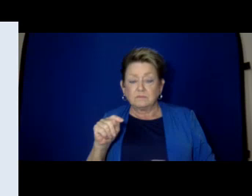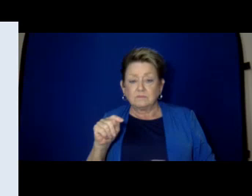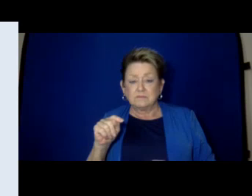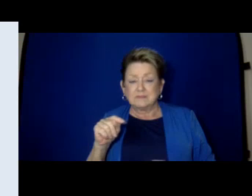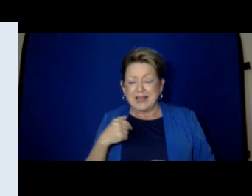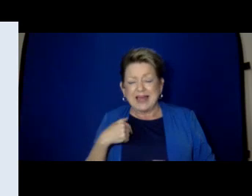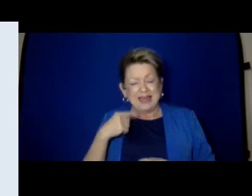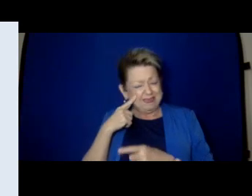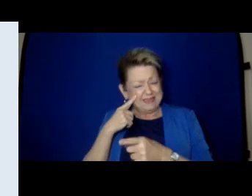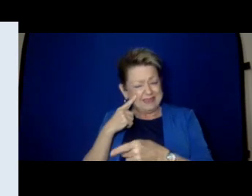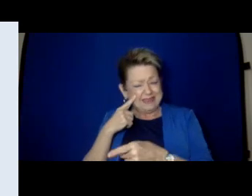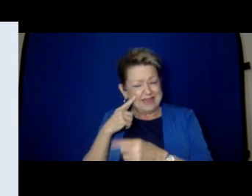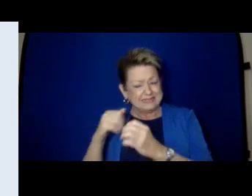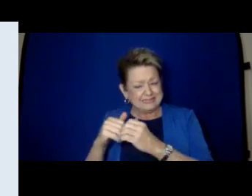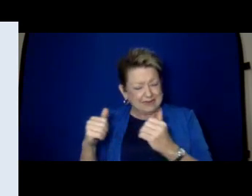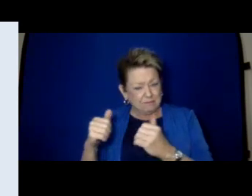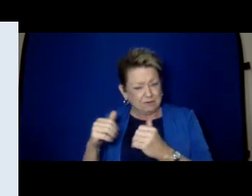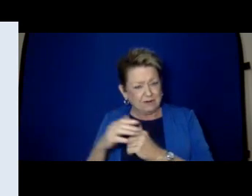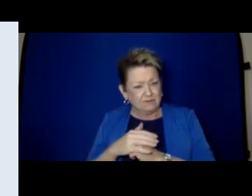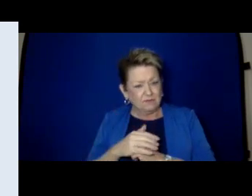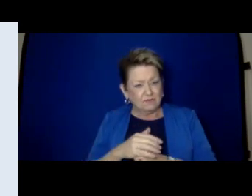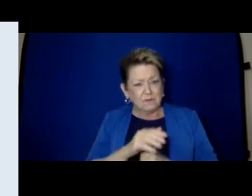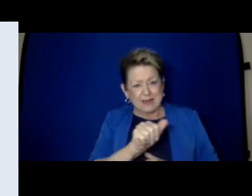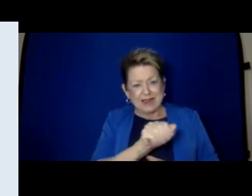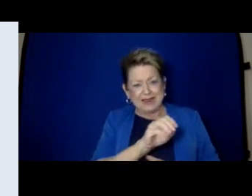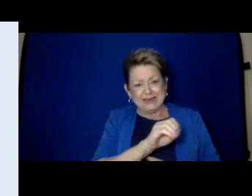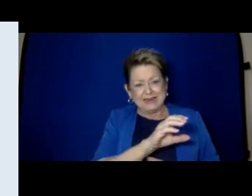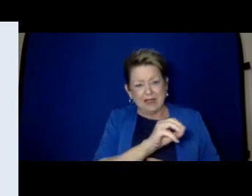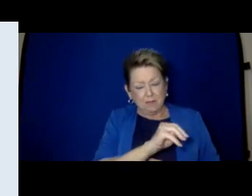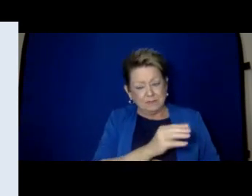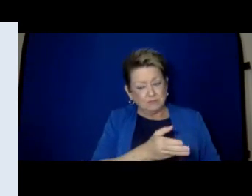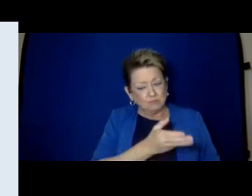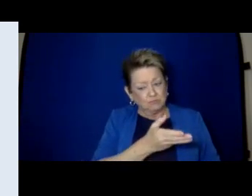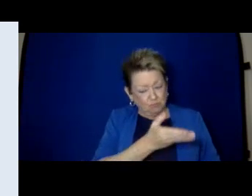I assume it's separate from what AECOM and Gannett Fleming are providing.